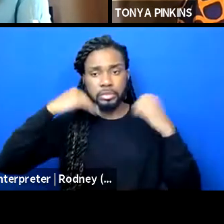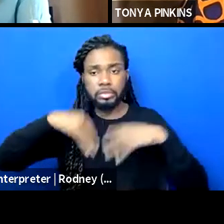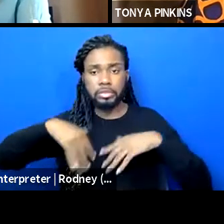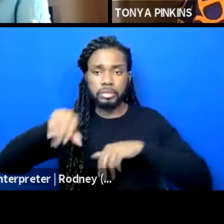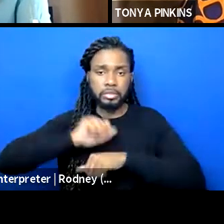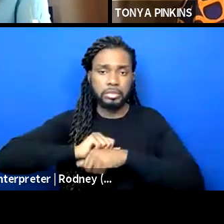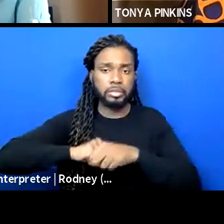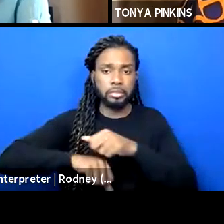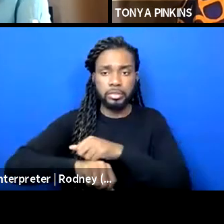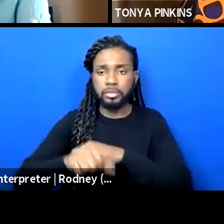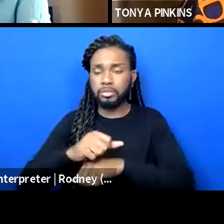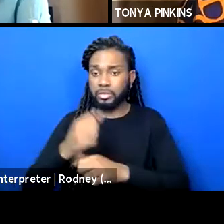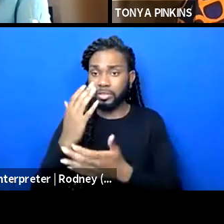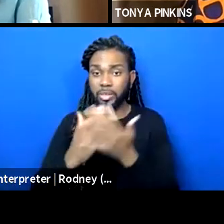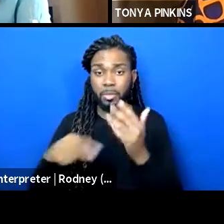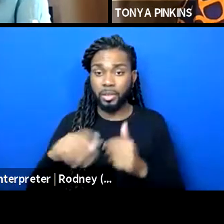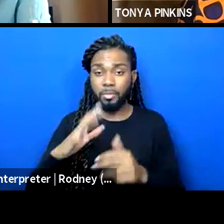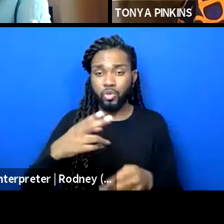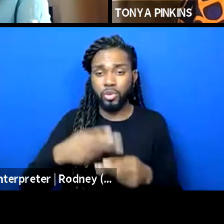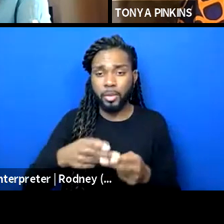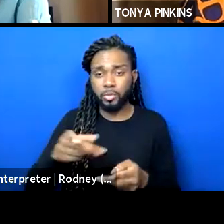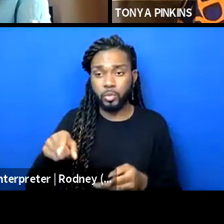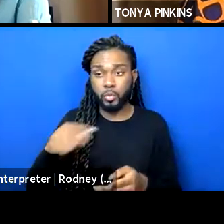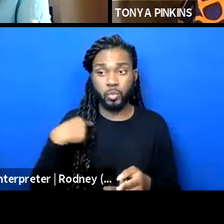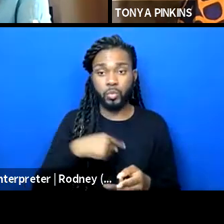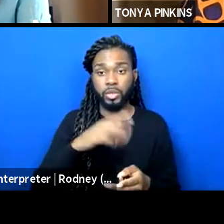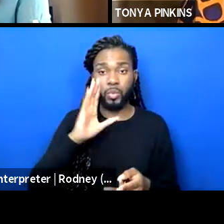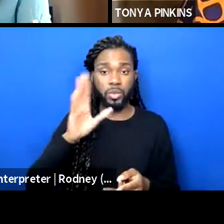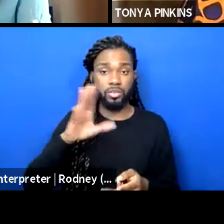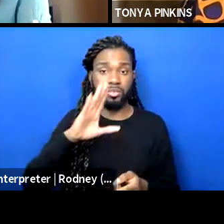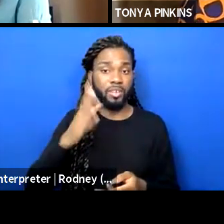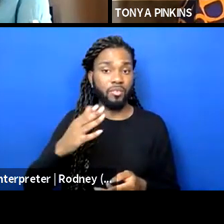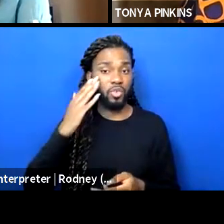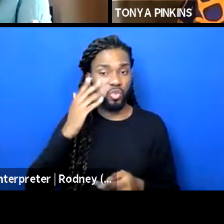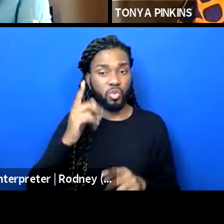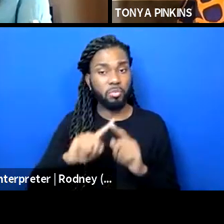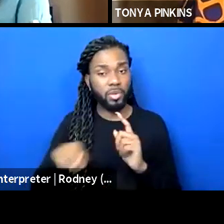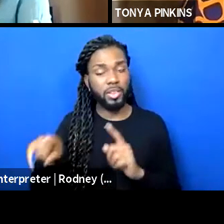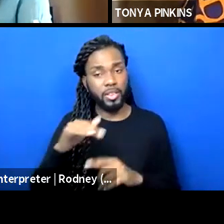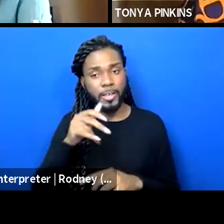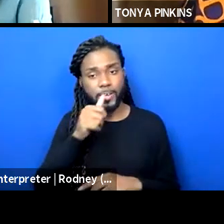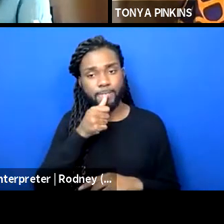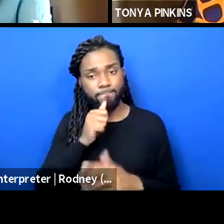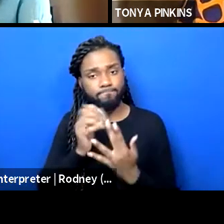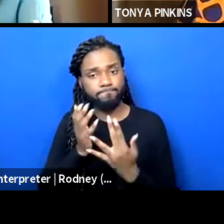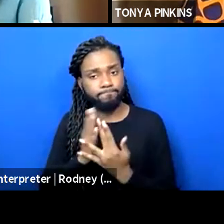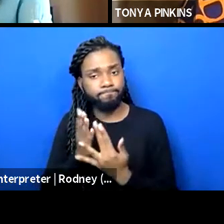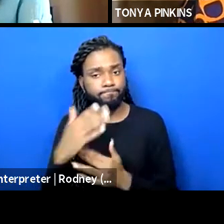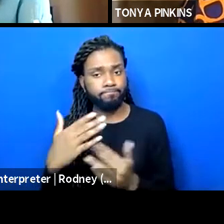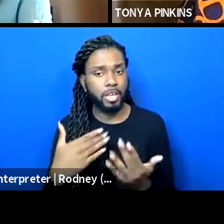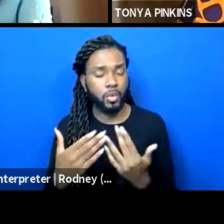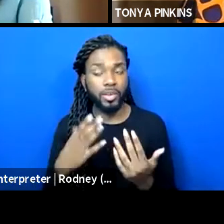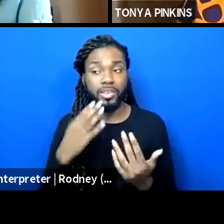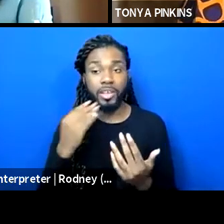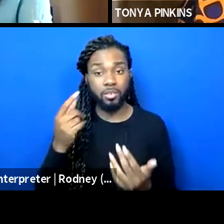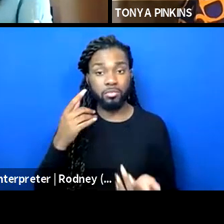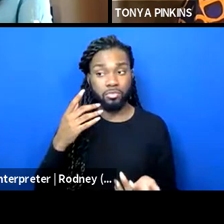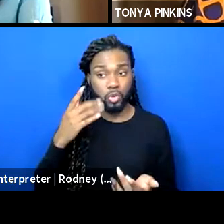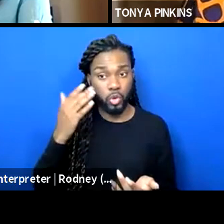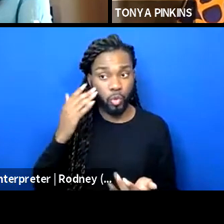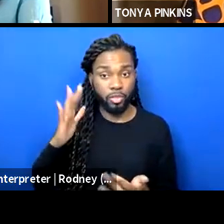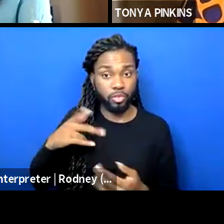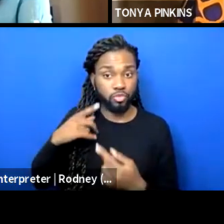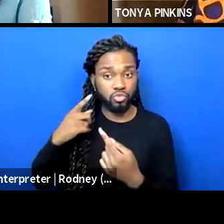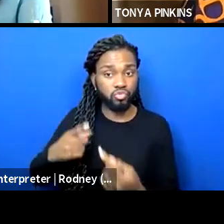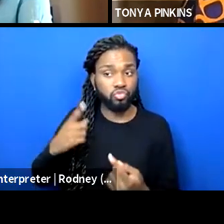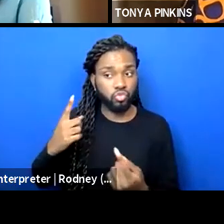work. Some of them, their names we'll never know, but they persisted anyway. And knowing what their struggle has